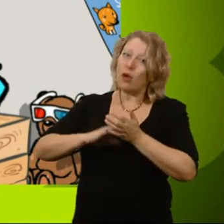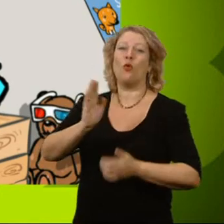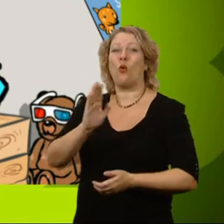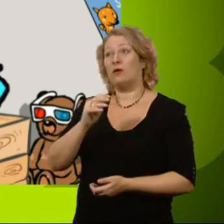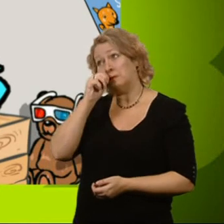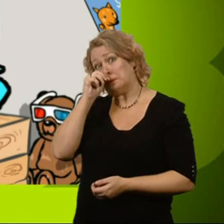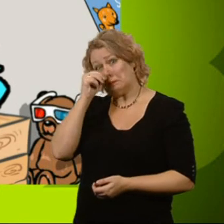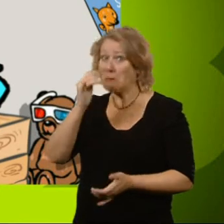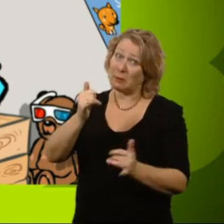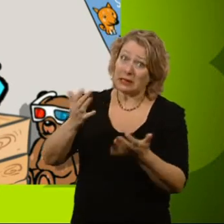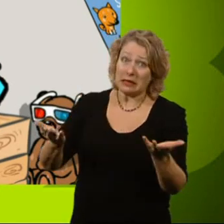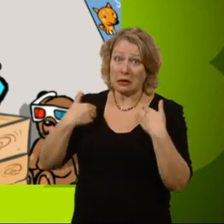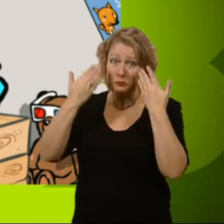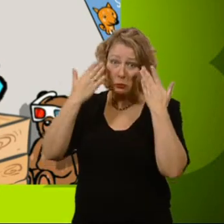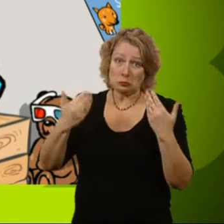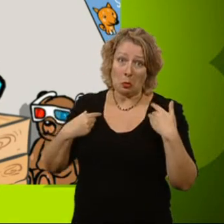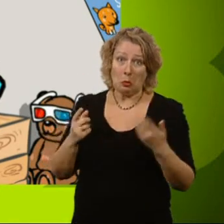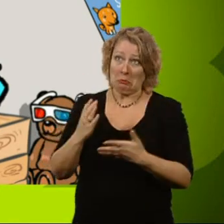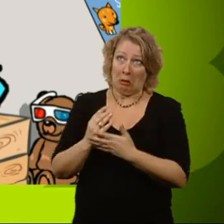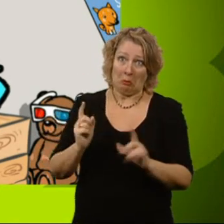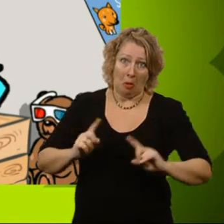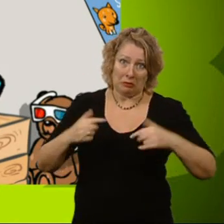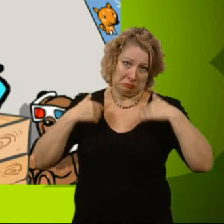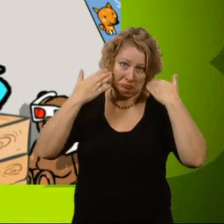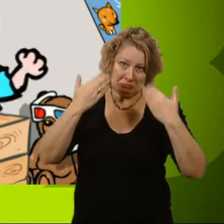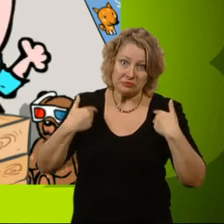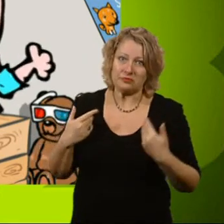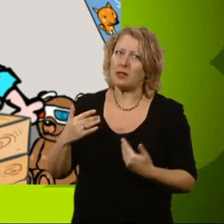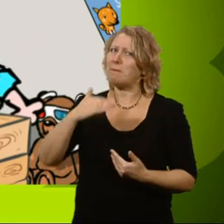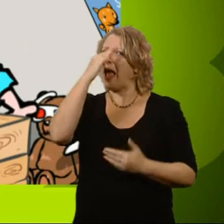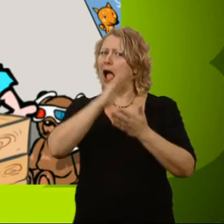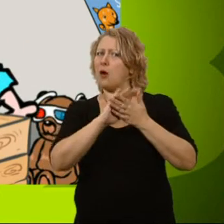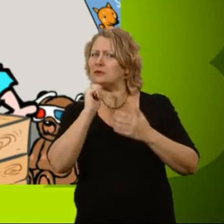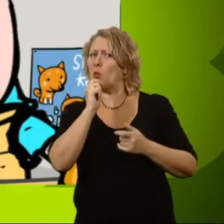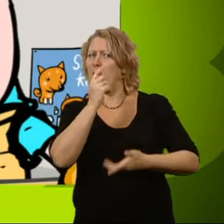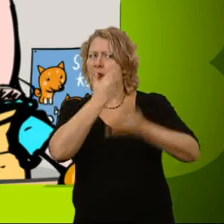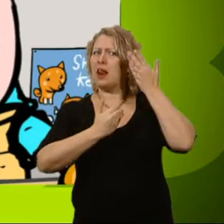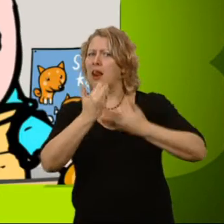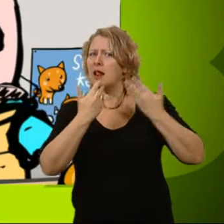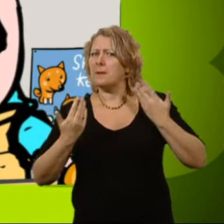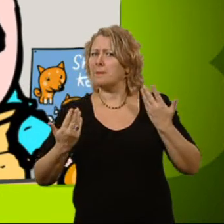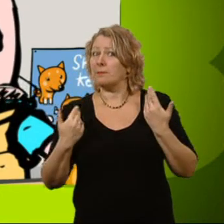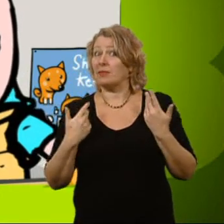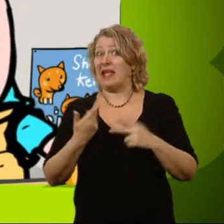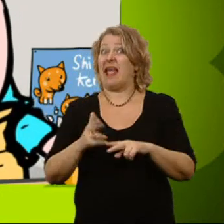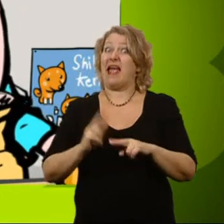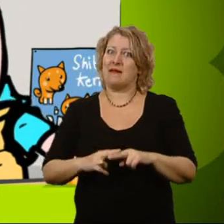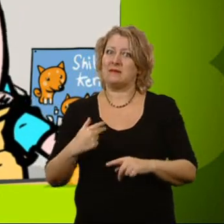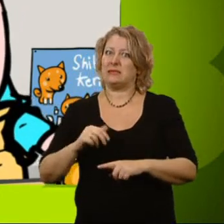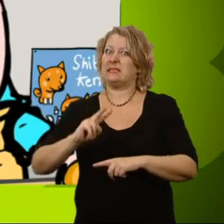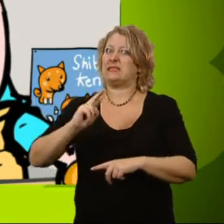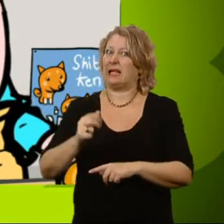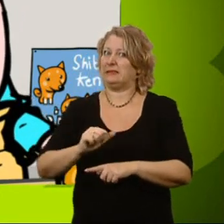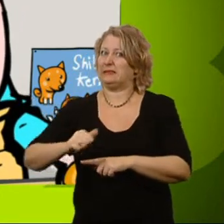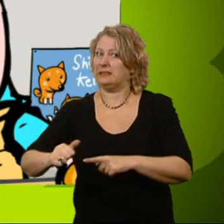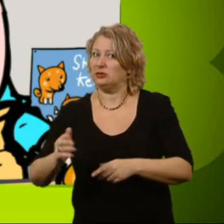she might be. I'm not entirely sure, to be honest. Big Howard promised to tell me all about it one day, if we get a second